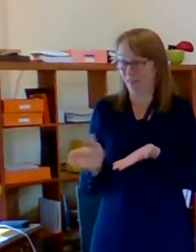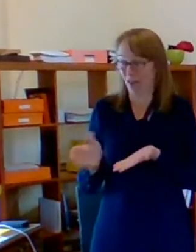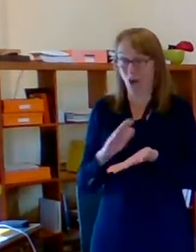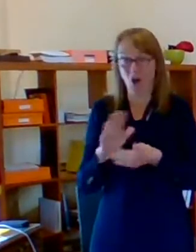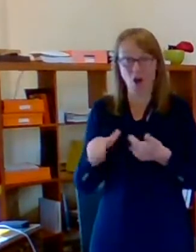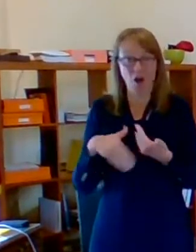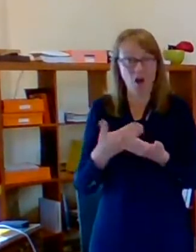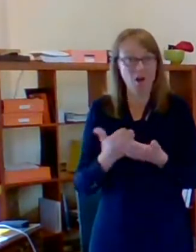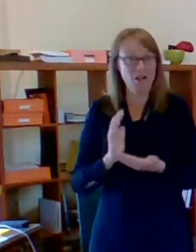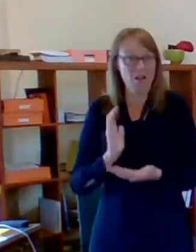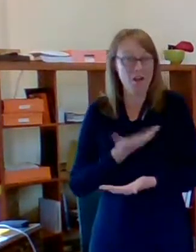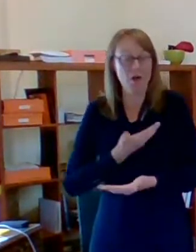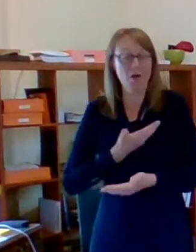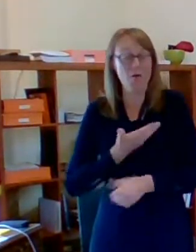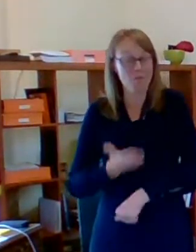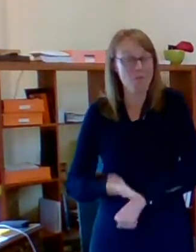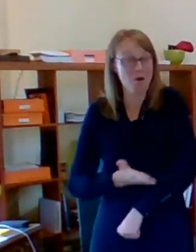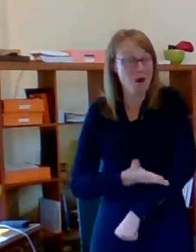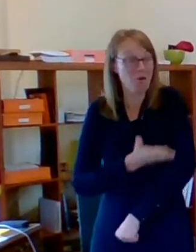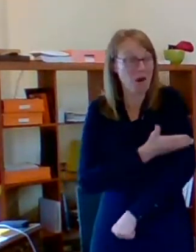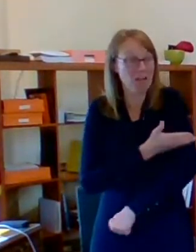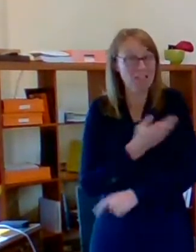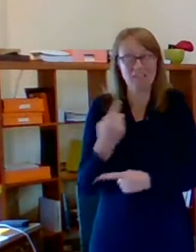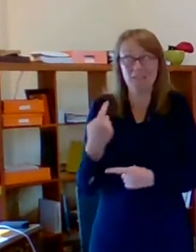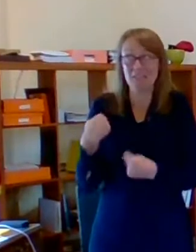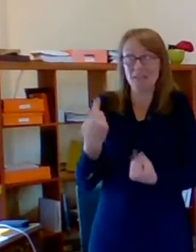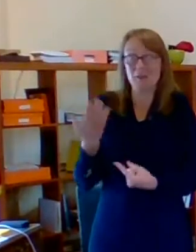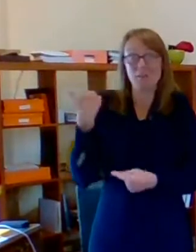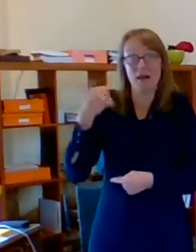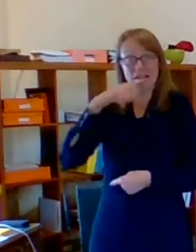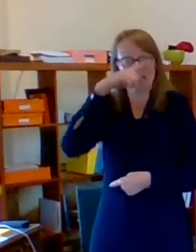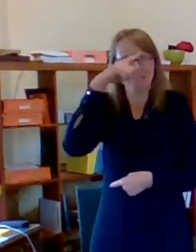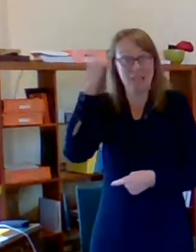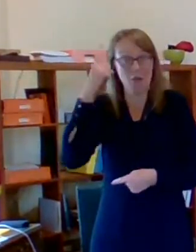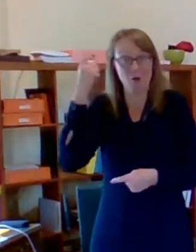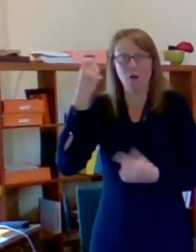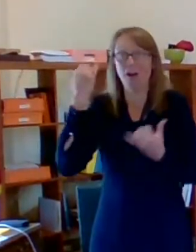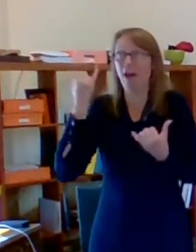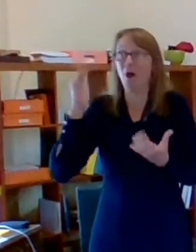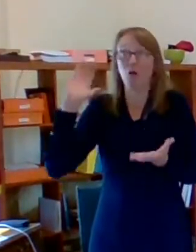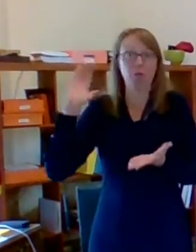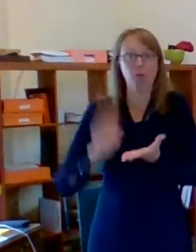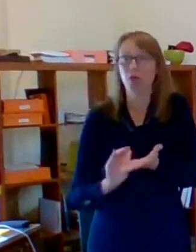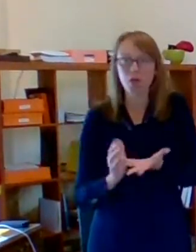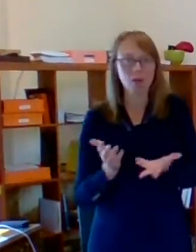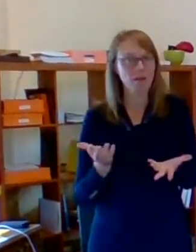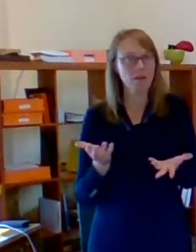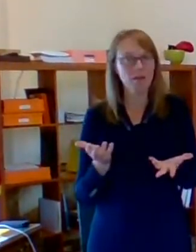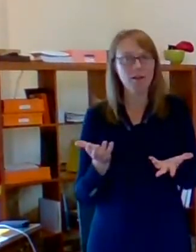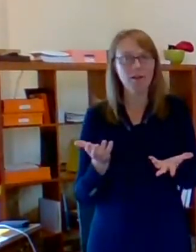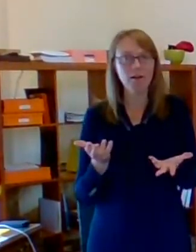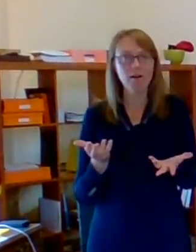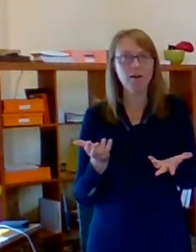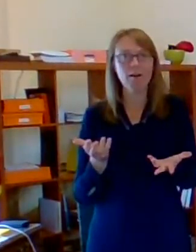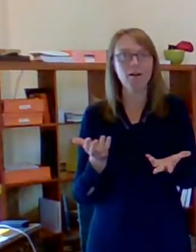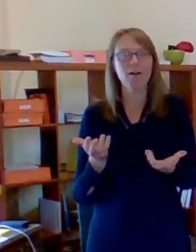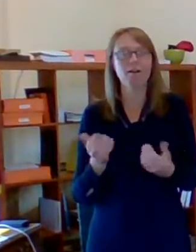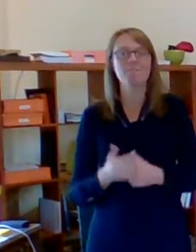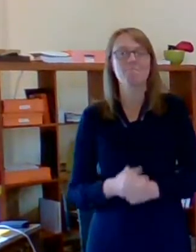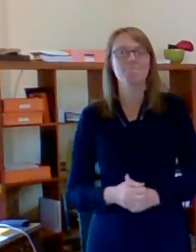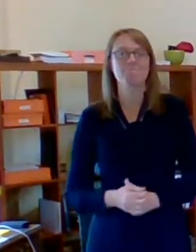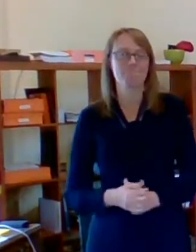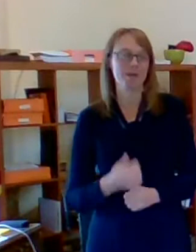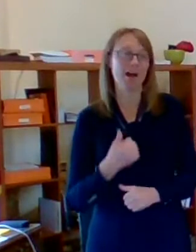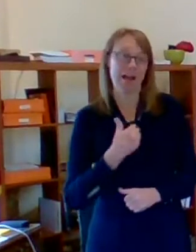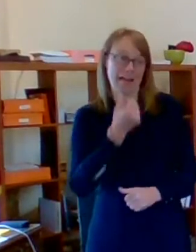and what the winter kind of looks like? Well, erased all of the progress. I understand